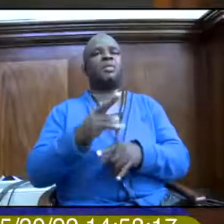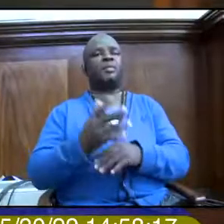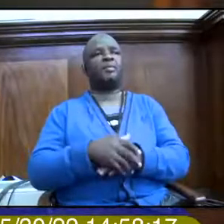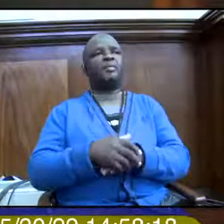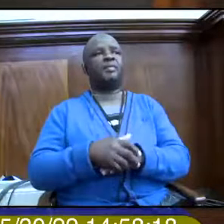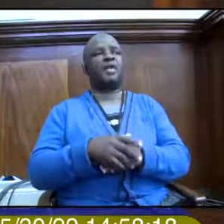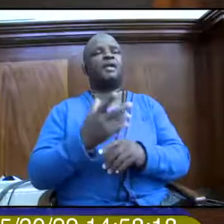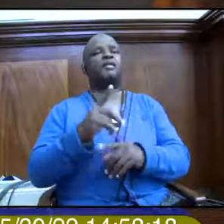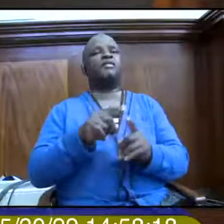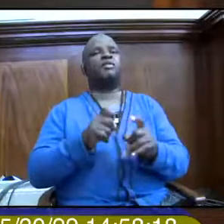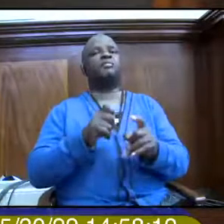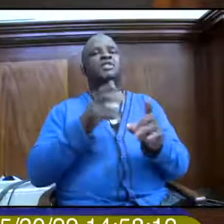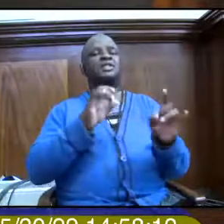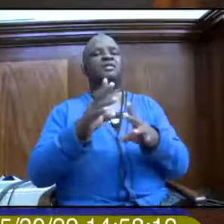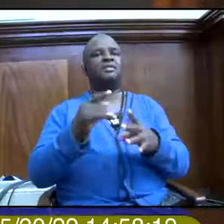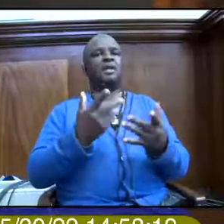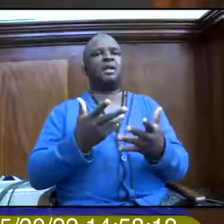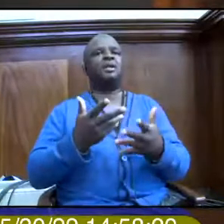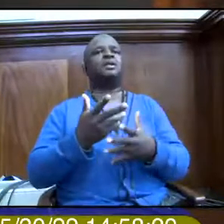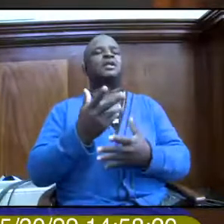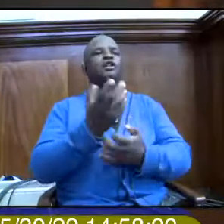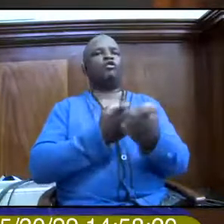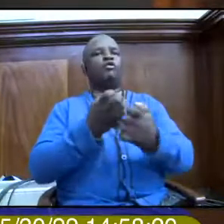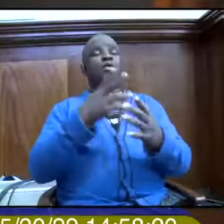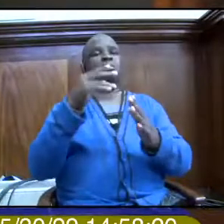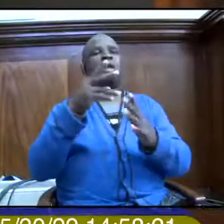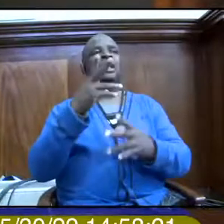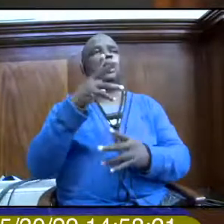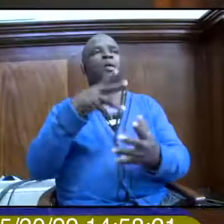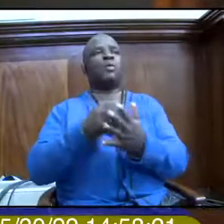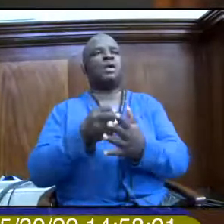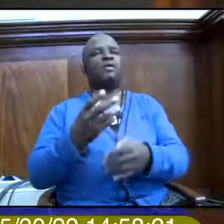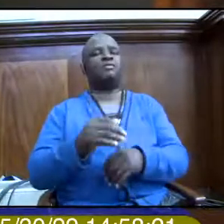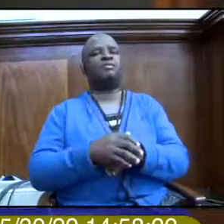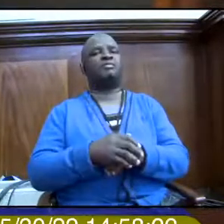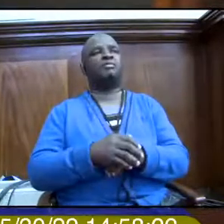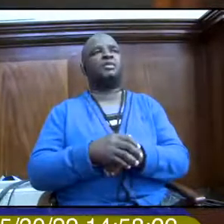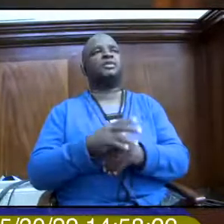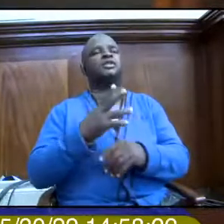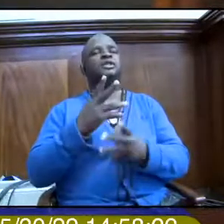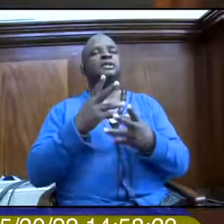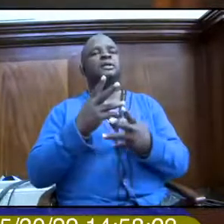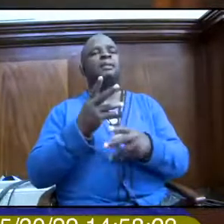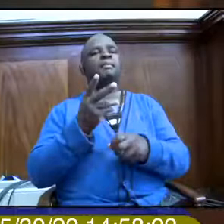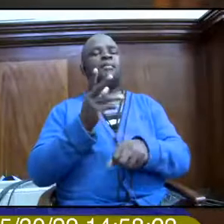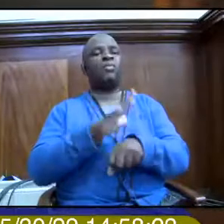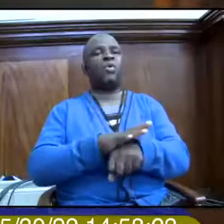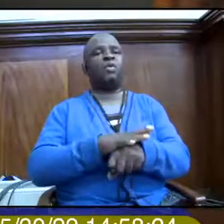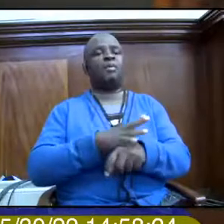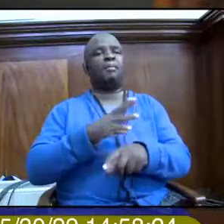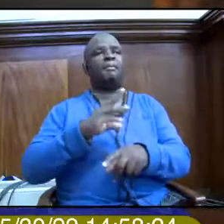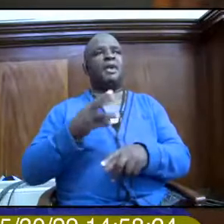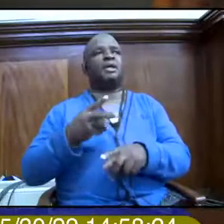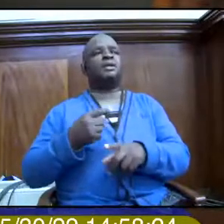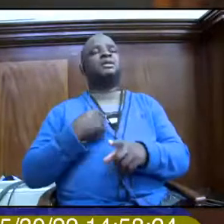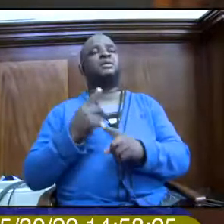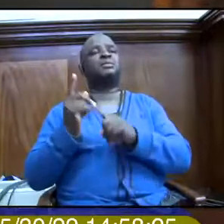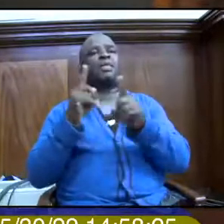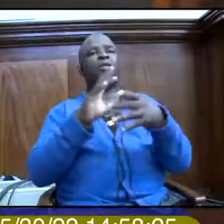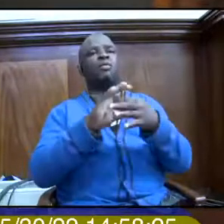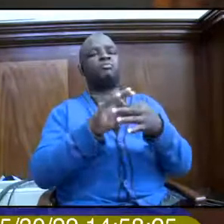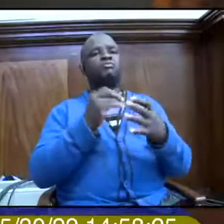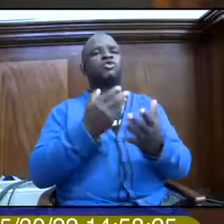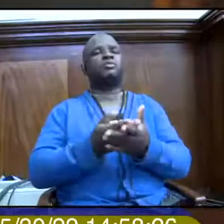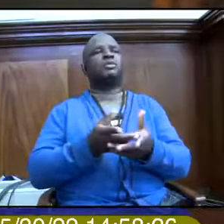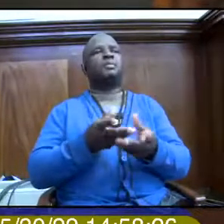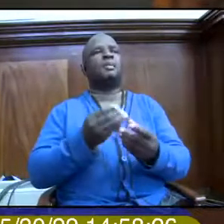hardship how many more mothers must come home to find their daughters brutally raped